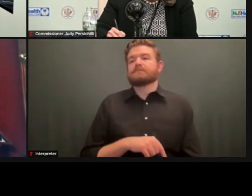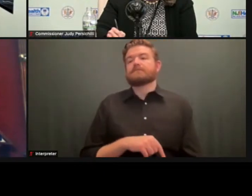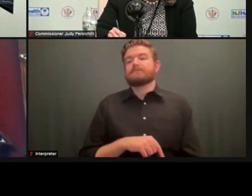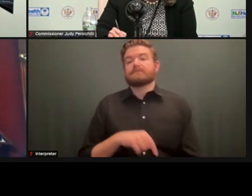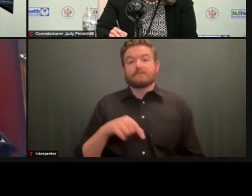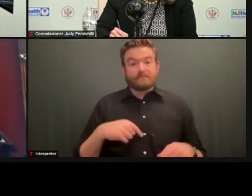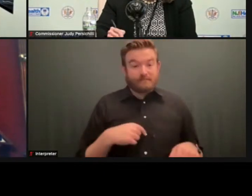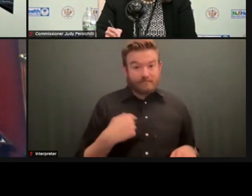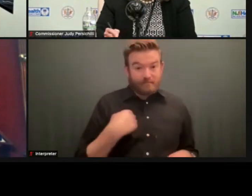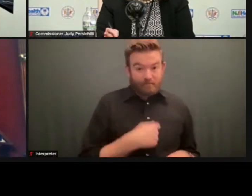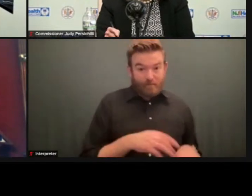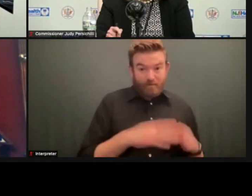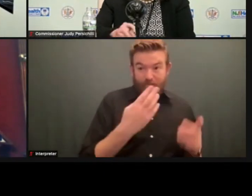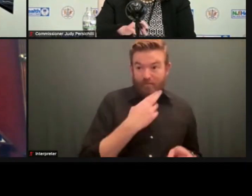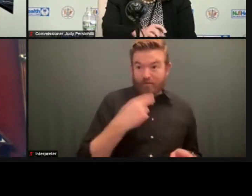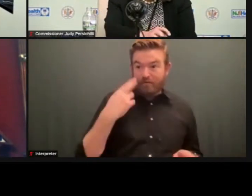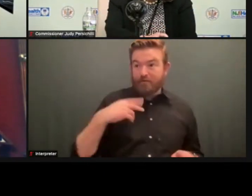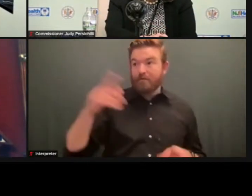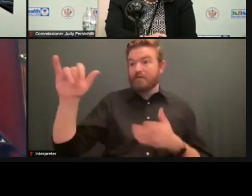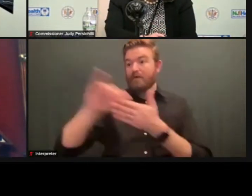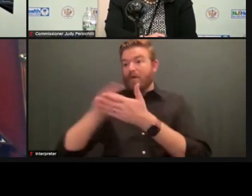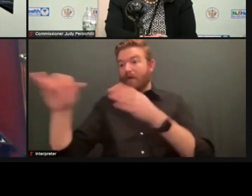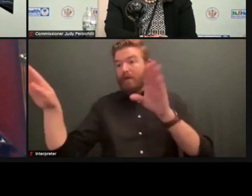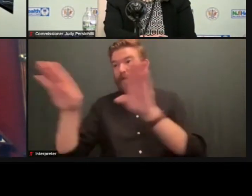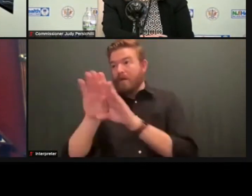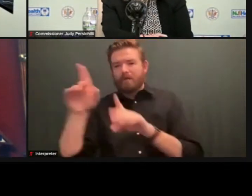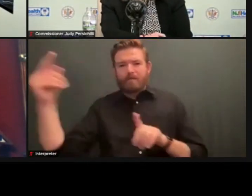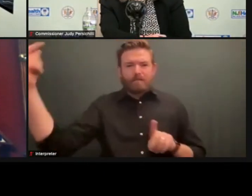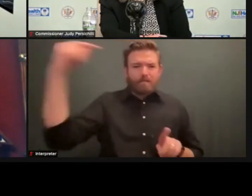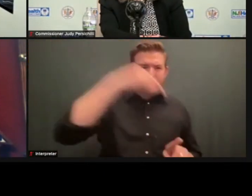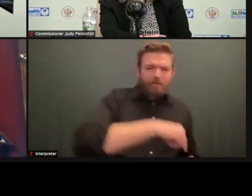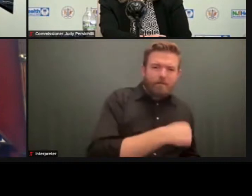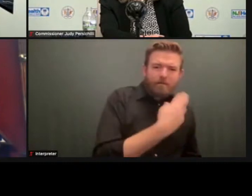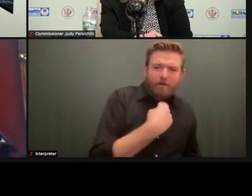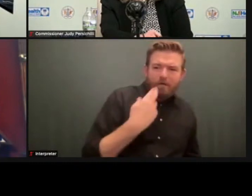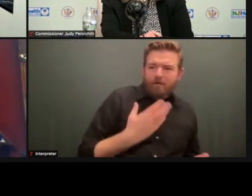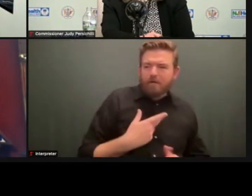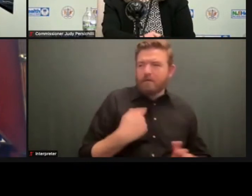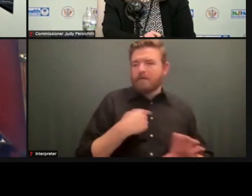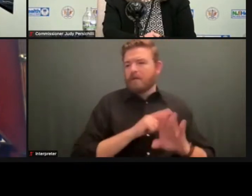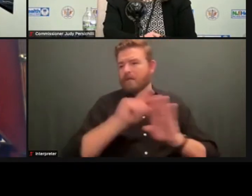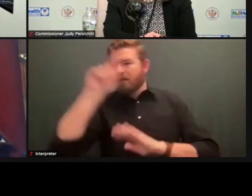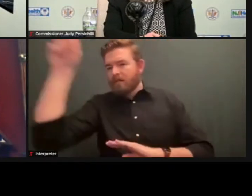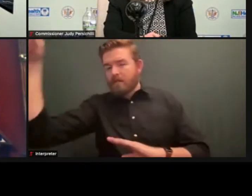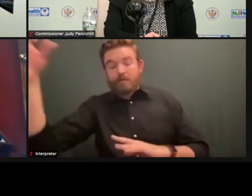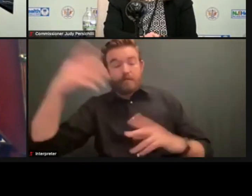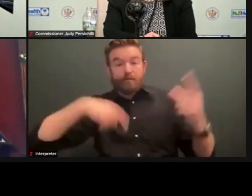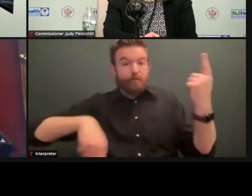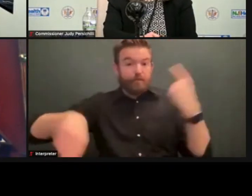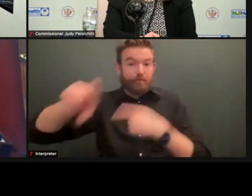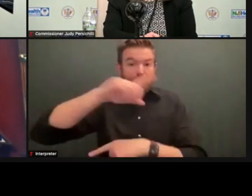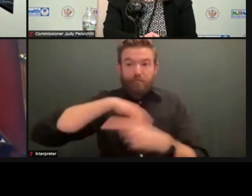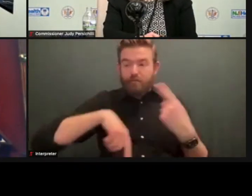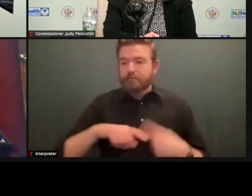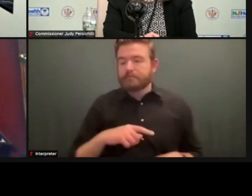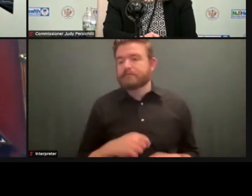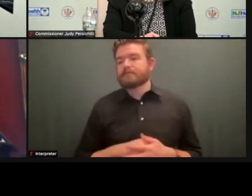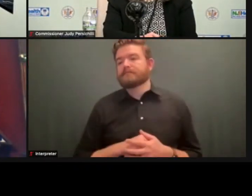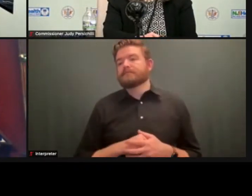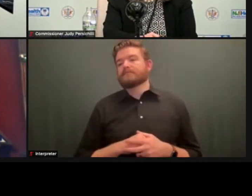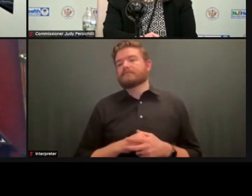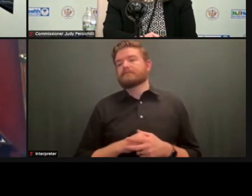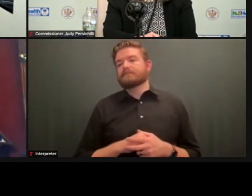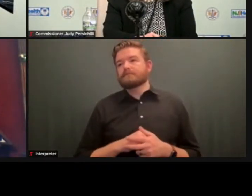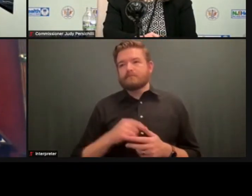mandate here and not there, would you have a tilt and have unintended consequences